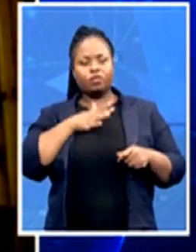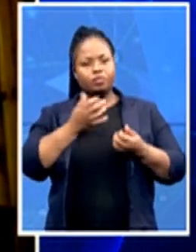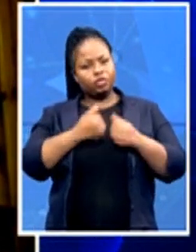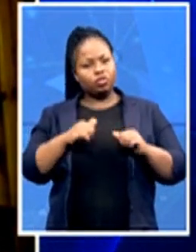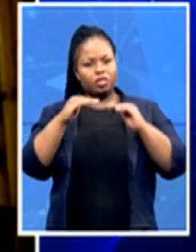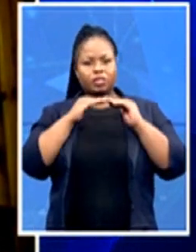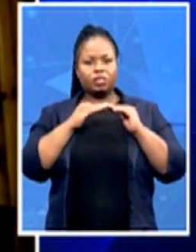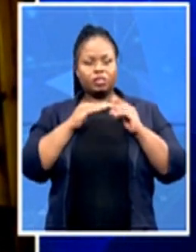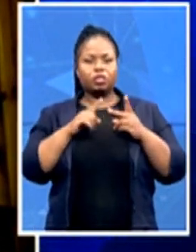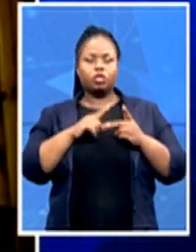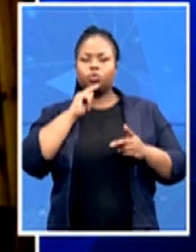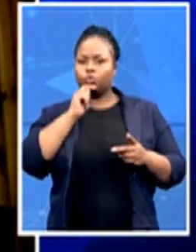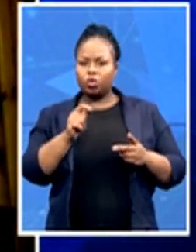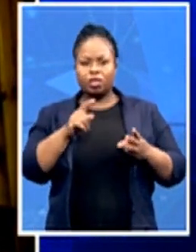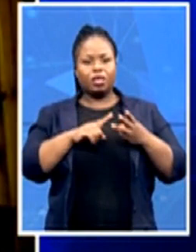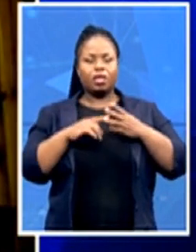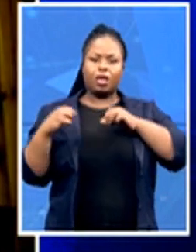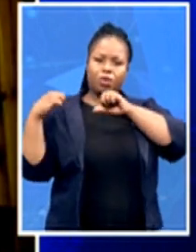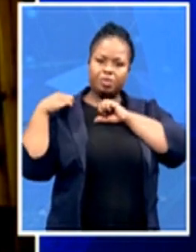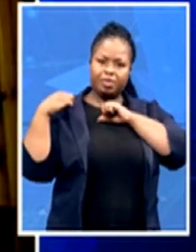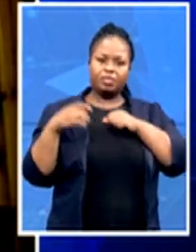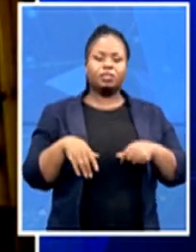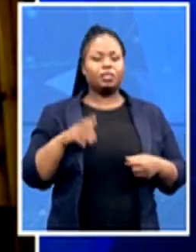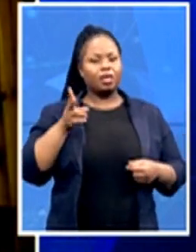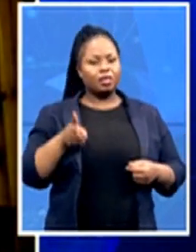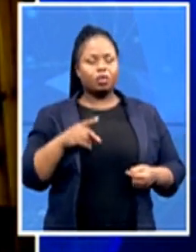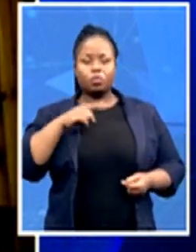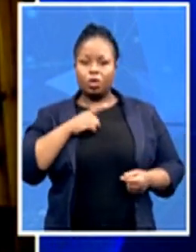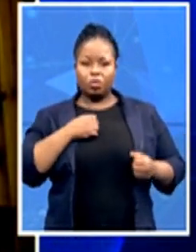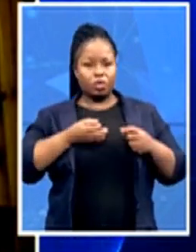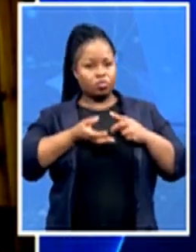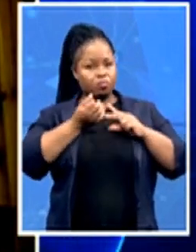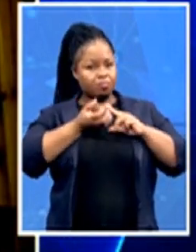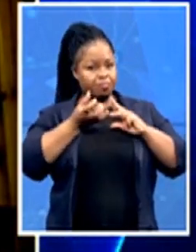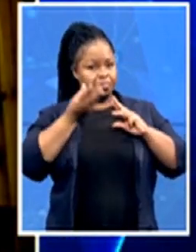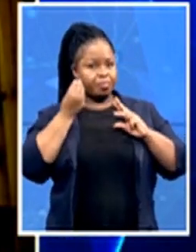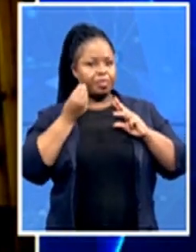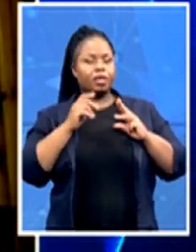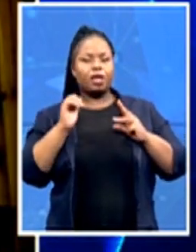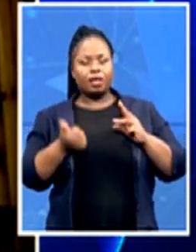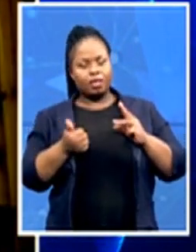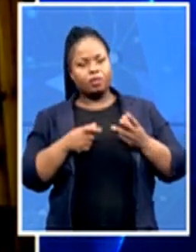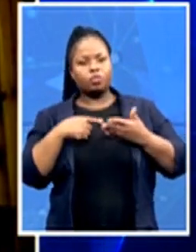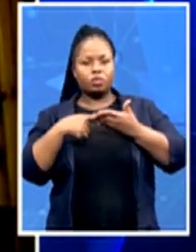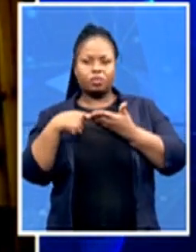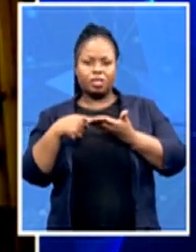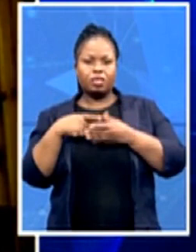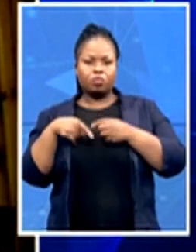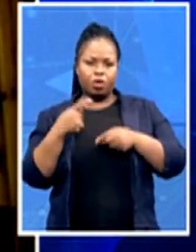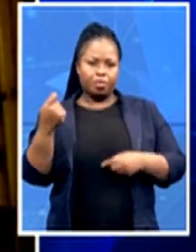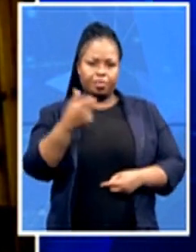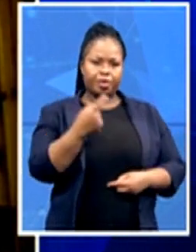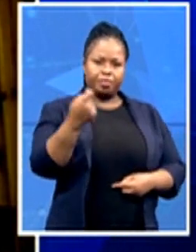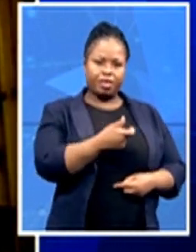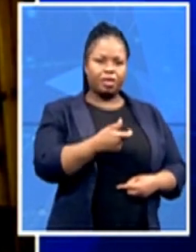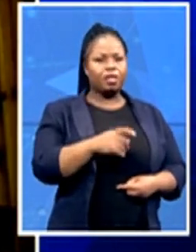after those are achieved, then the conversation will be primarily about compensation and restoring our clients back to the lives that they